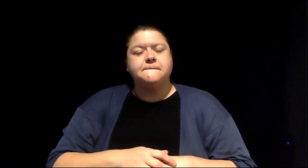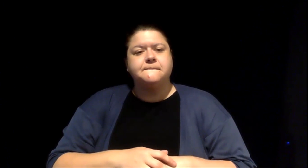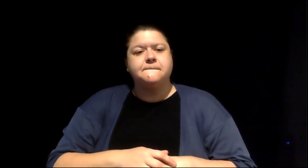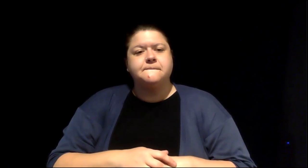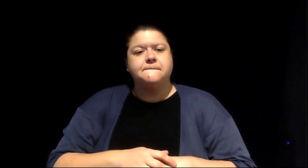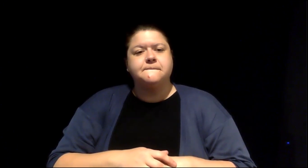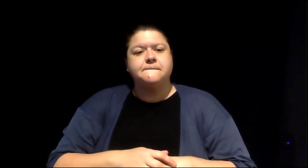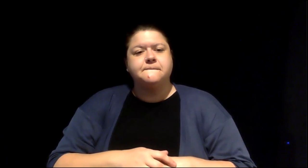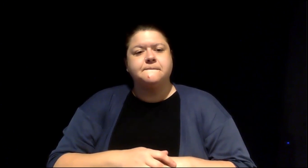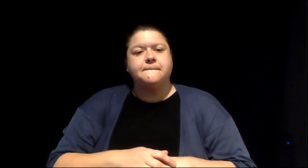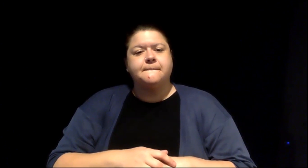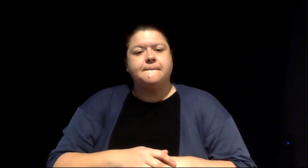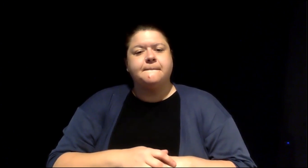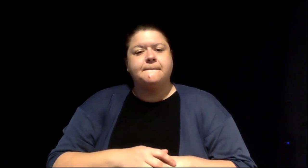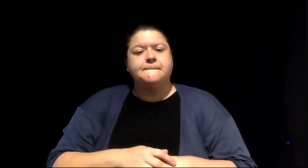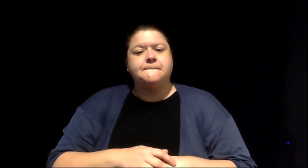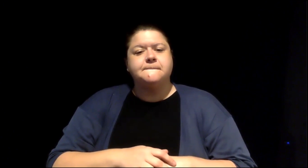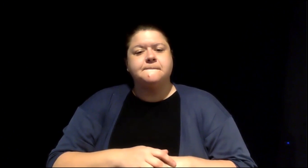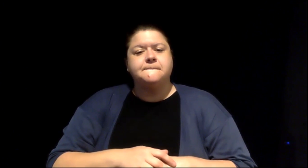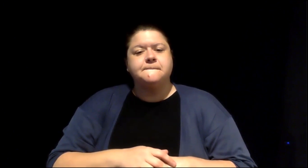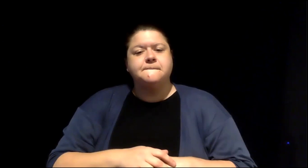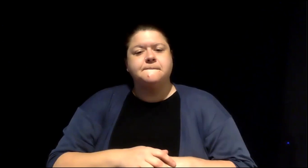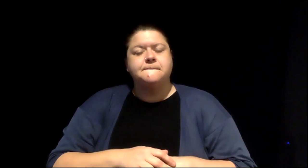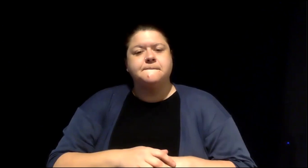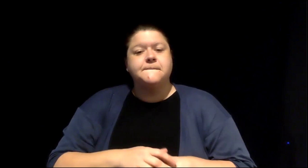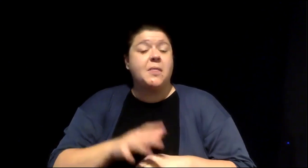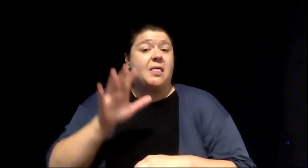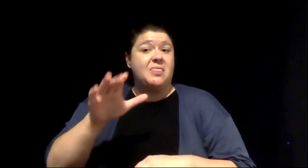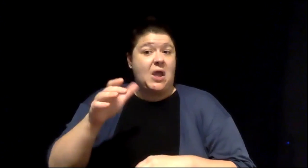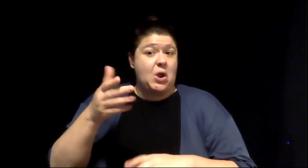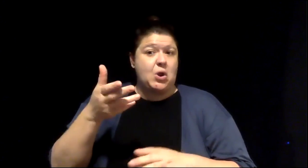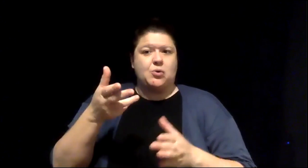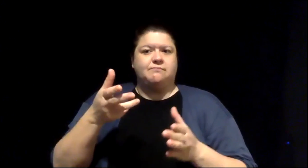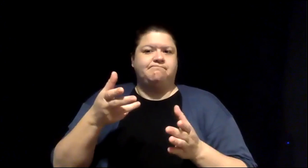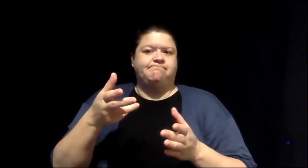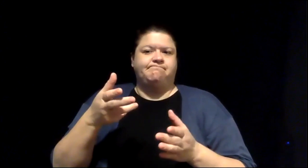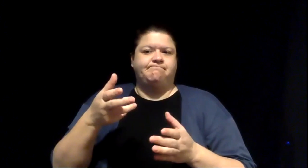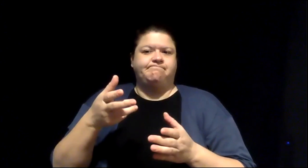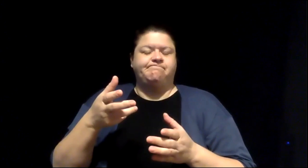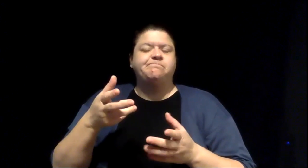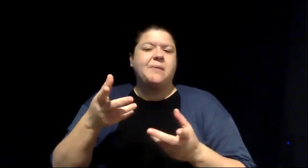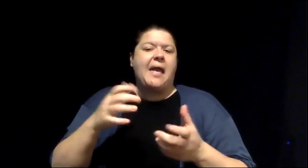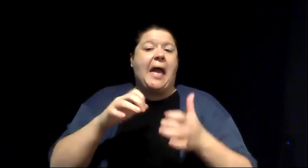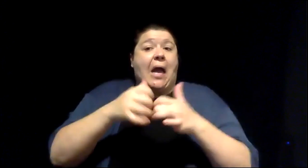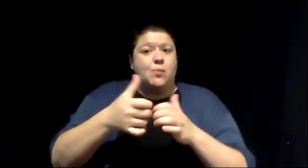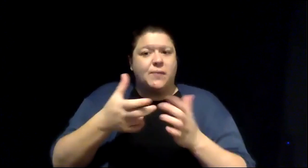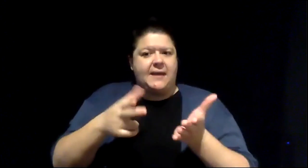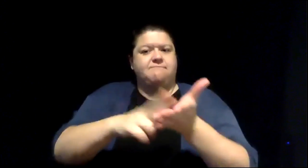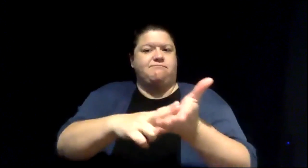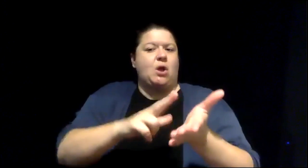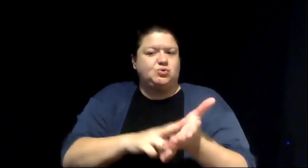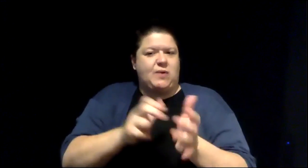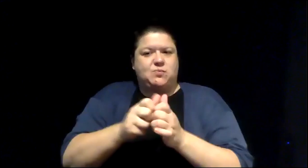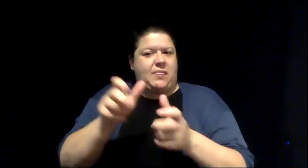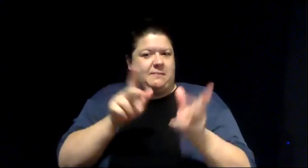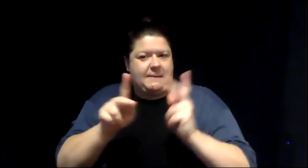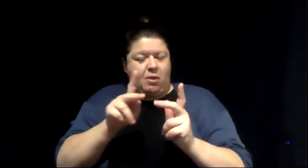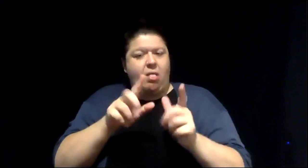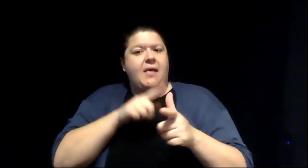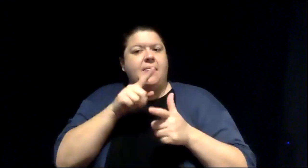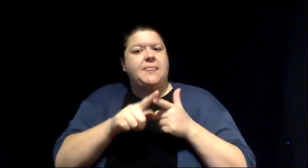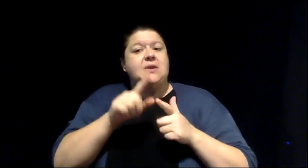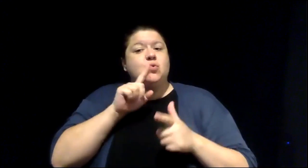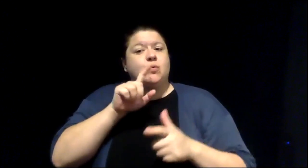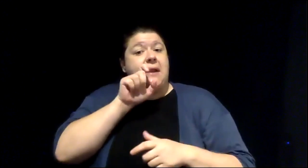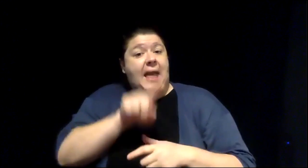you know, their recruitment process or their onboarding process, and you can ask any questions also to